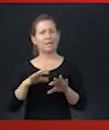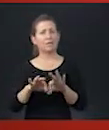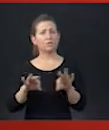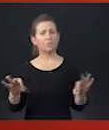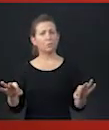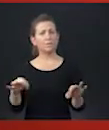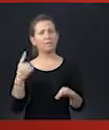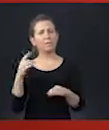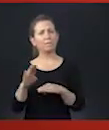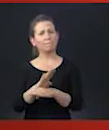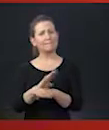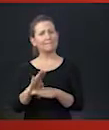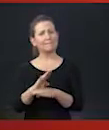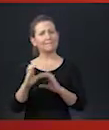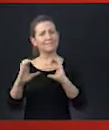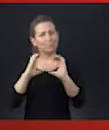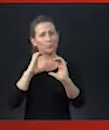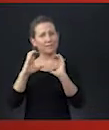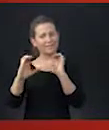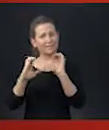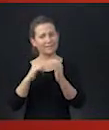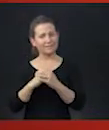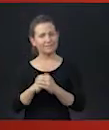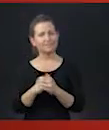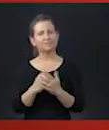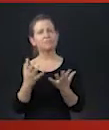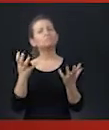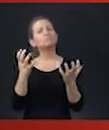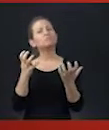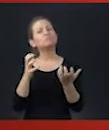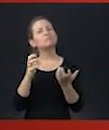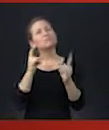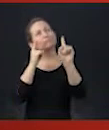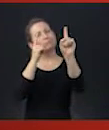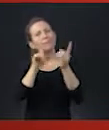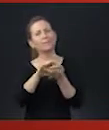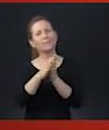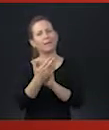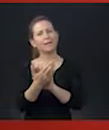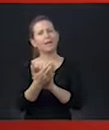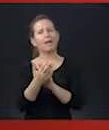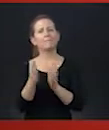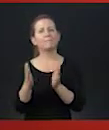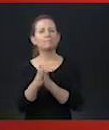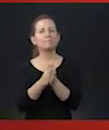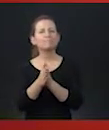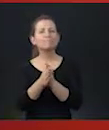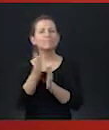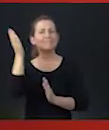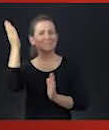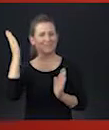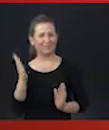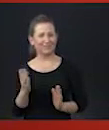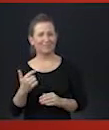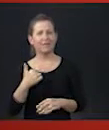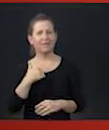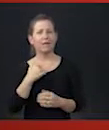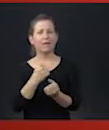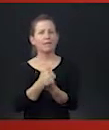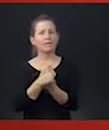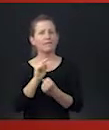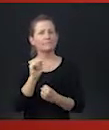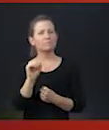in business and communications to become a motivational speaker. I love